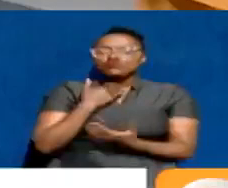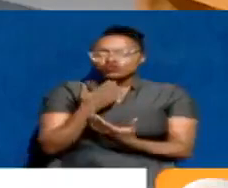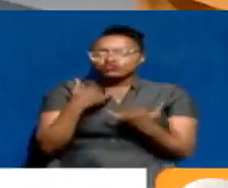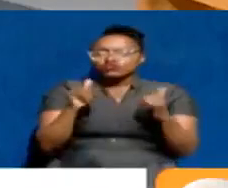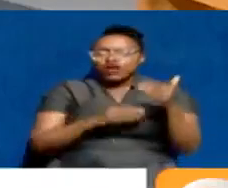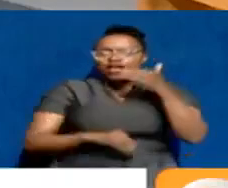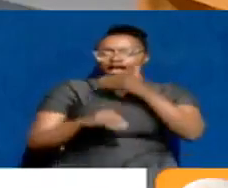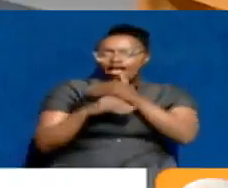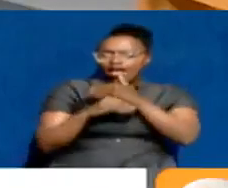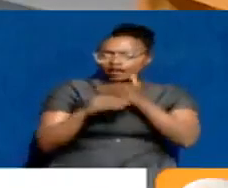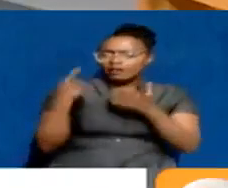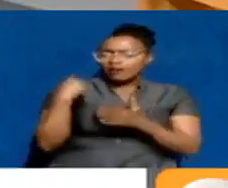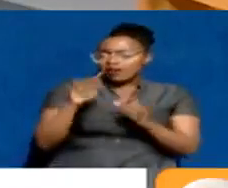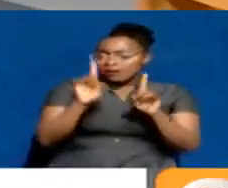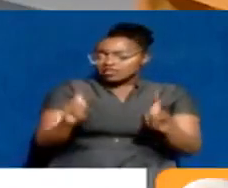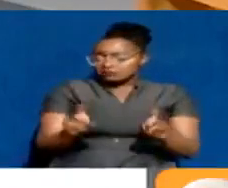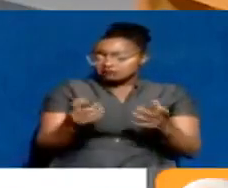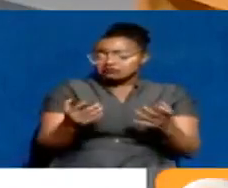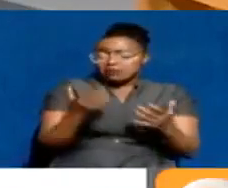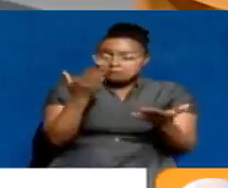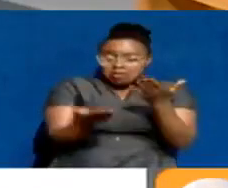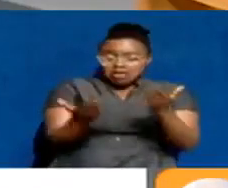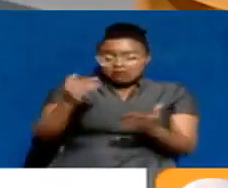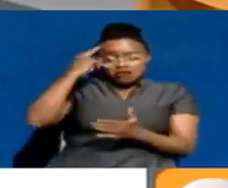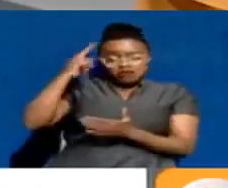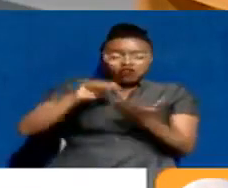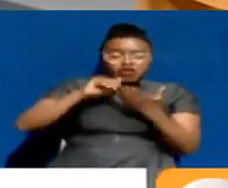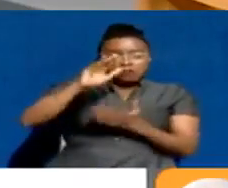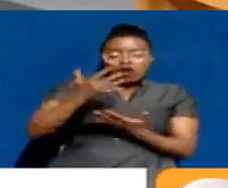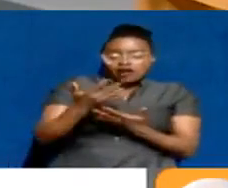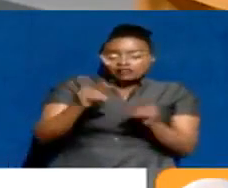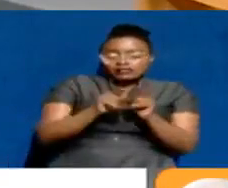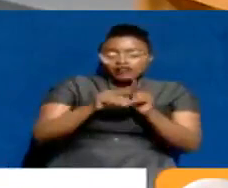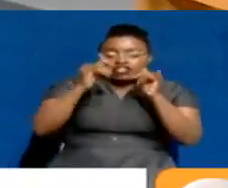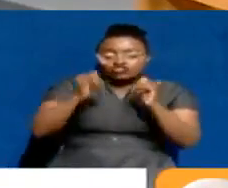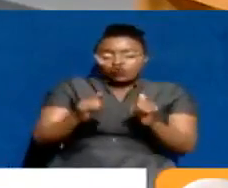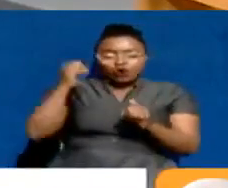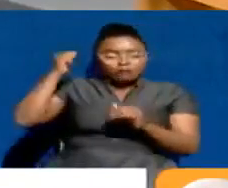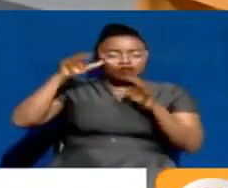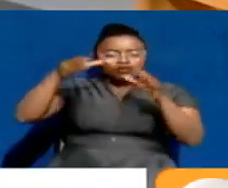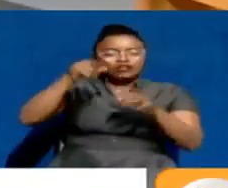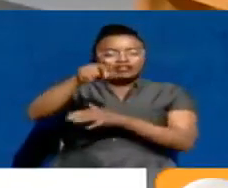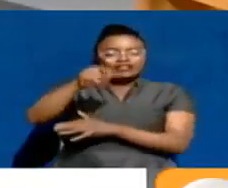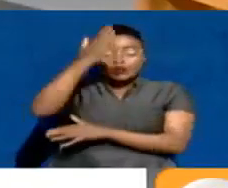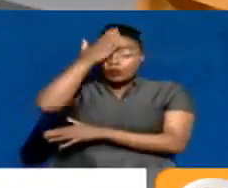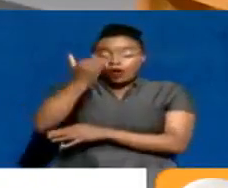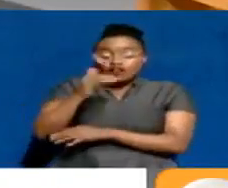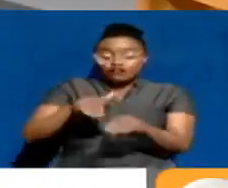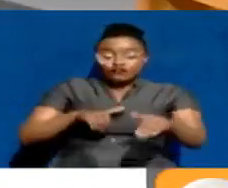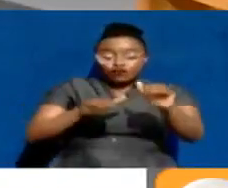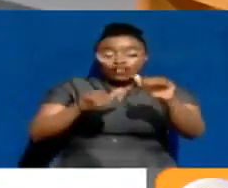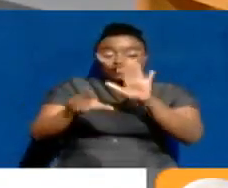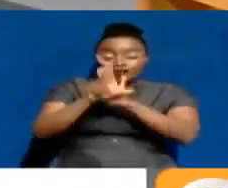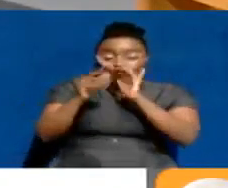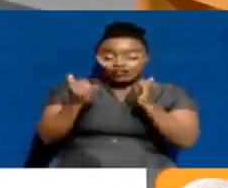their numbers or fudge their numbers? Well, perhaps for the more nascent and newer parties, this would be it, because according to the